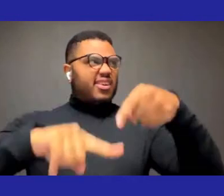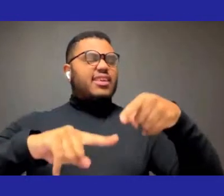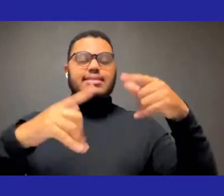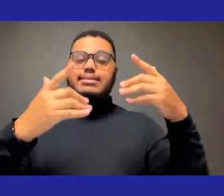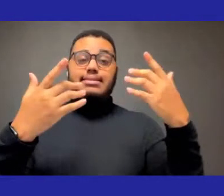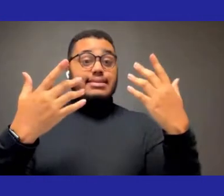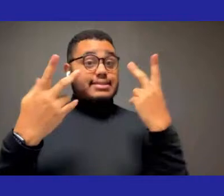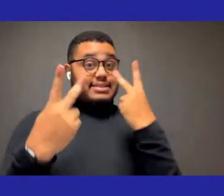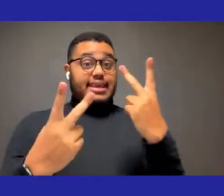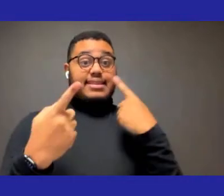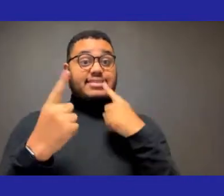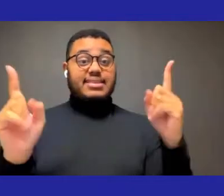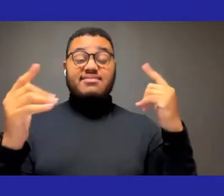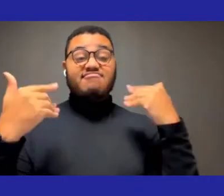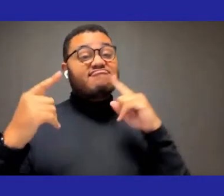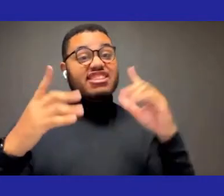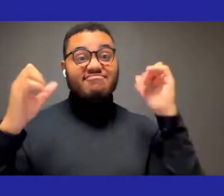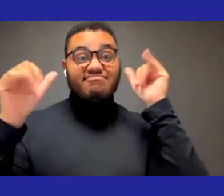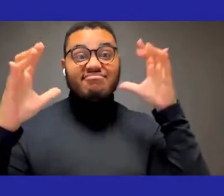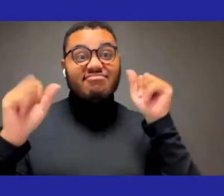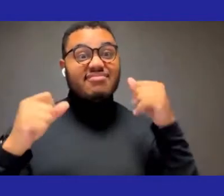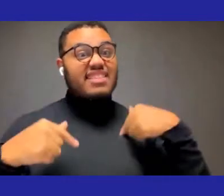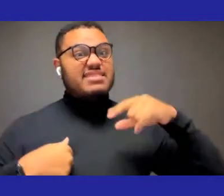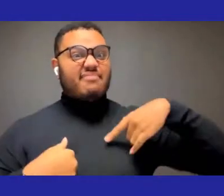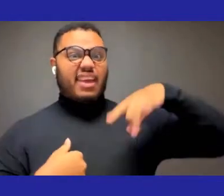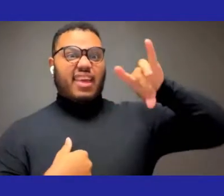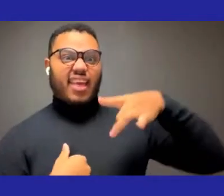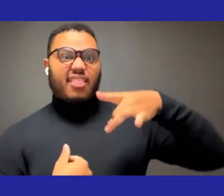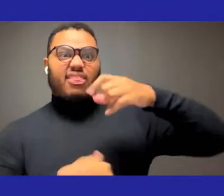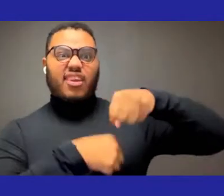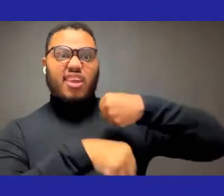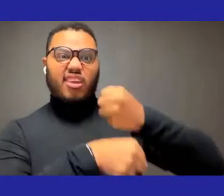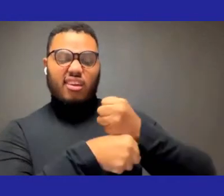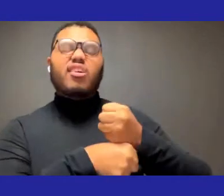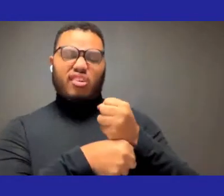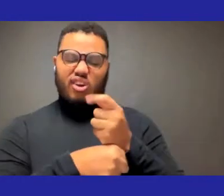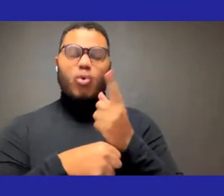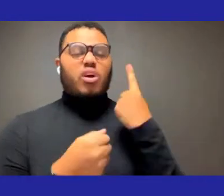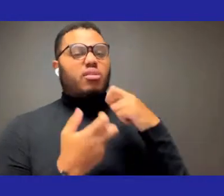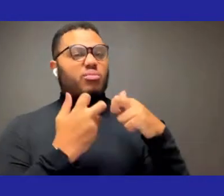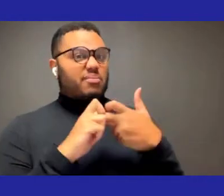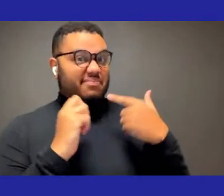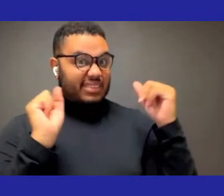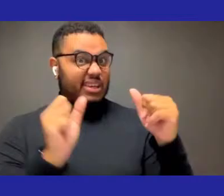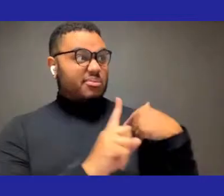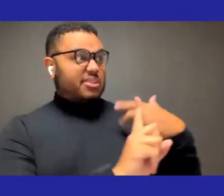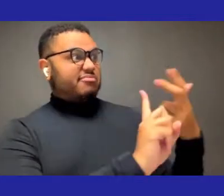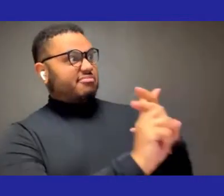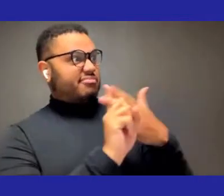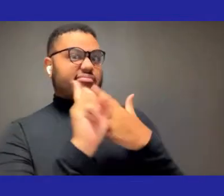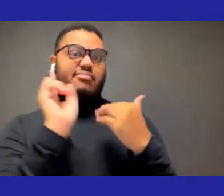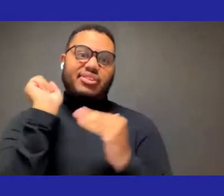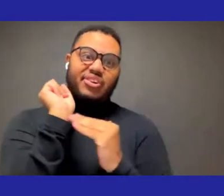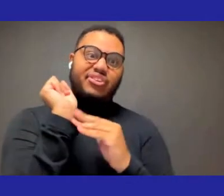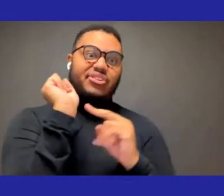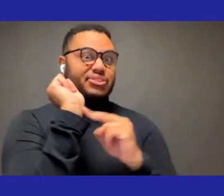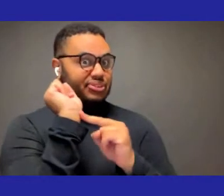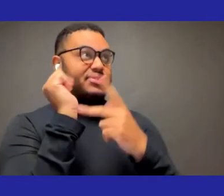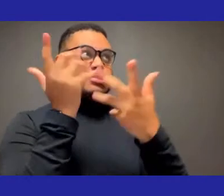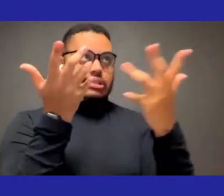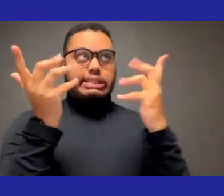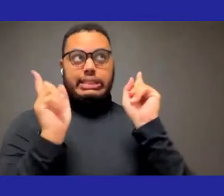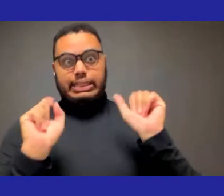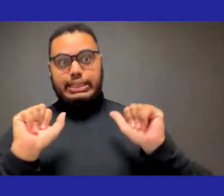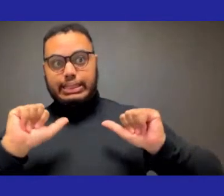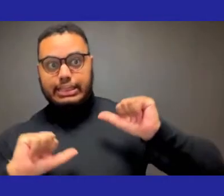really amazing. I've been here for my 8th year, and it's one of those problems of, can we recruit the doctors and nurses we need, but you've done a terrific job here, We so. recruit